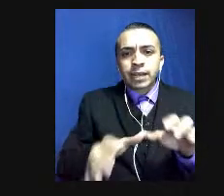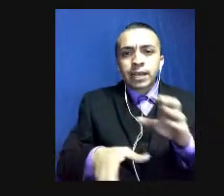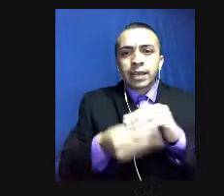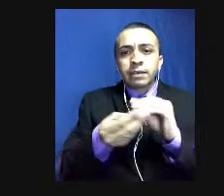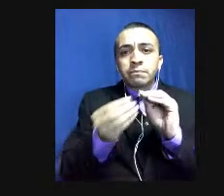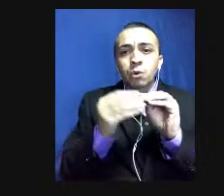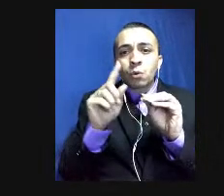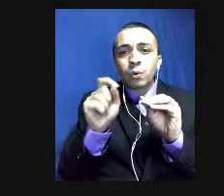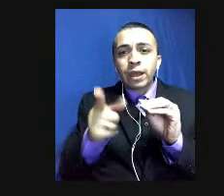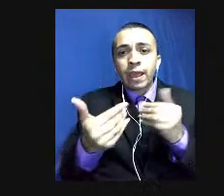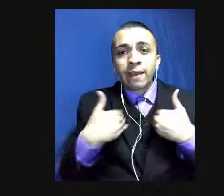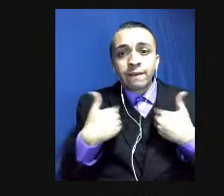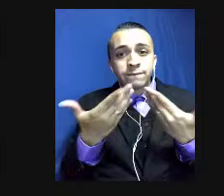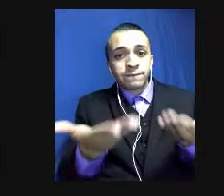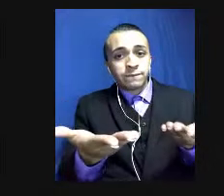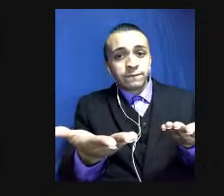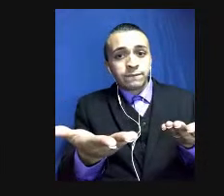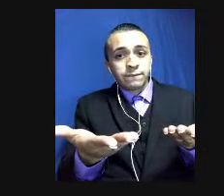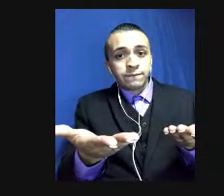have.